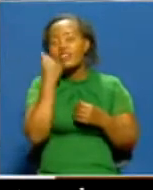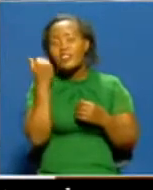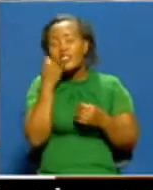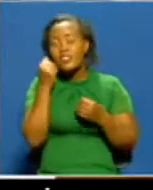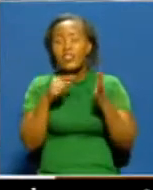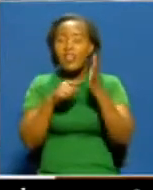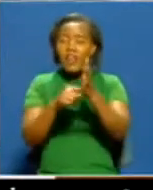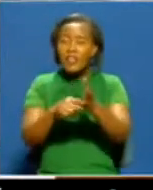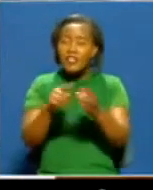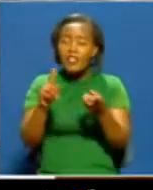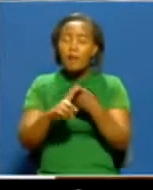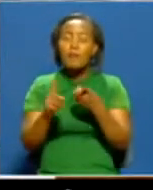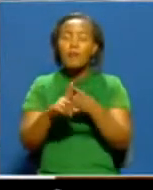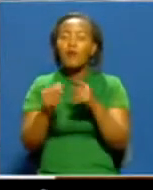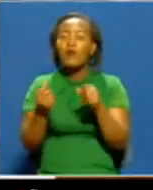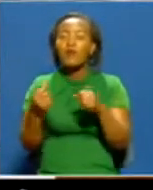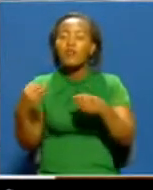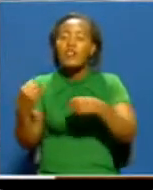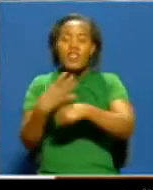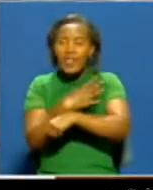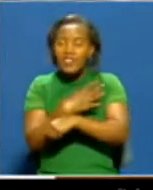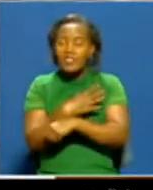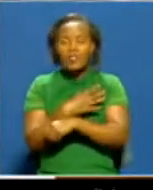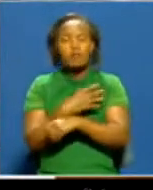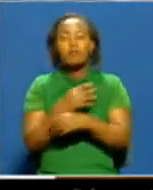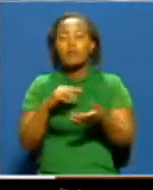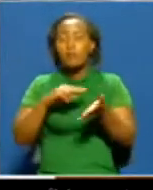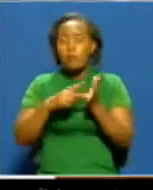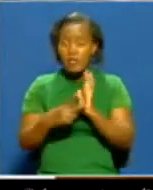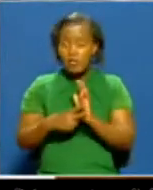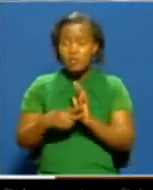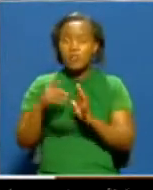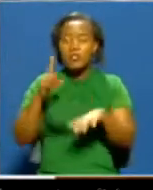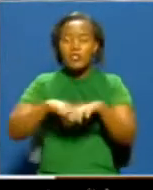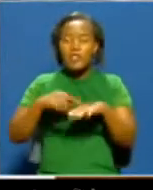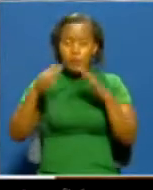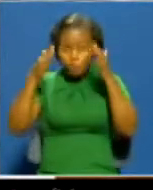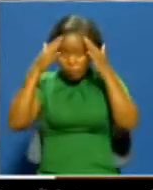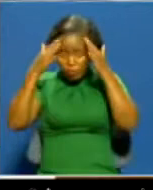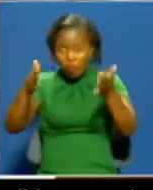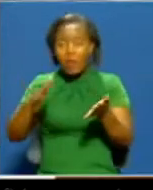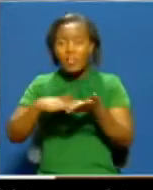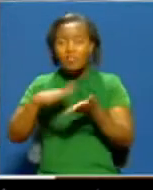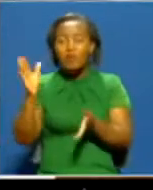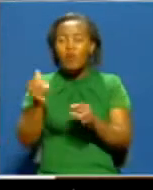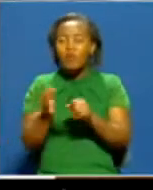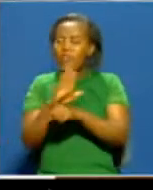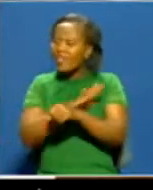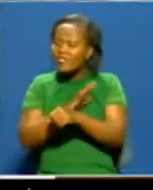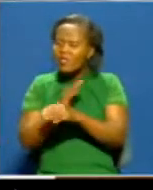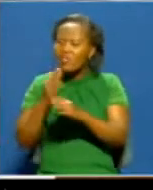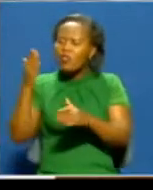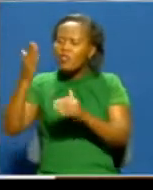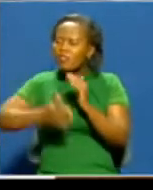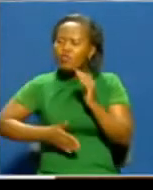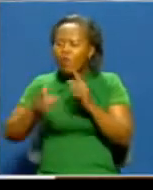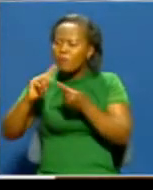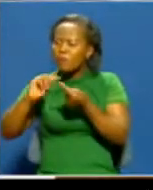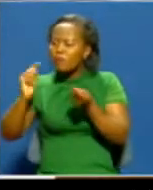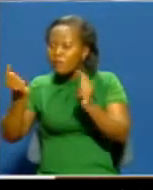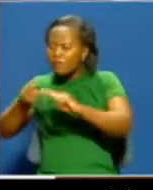that is still devastating us. So even as we dealt with COVID, we did not stop reforms to